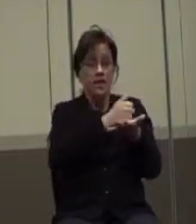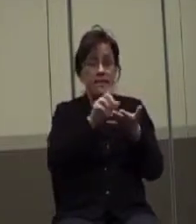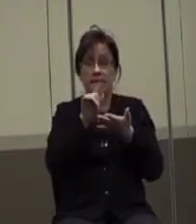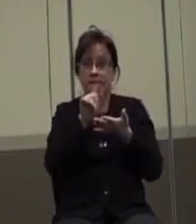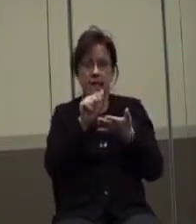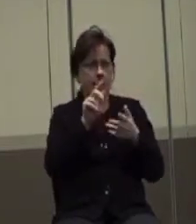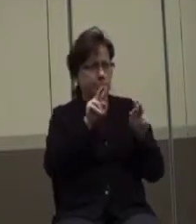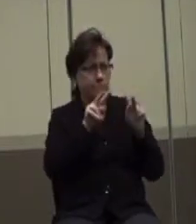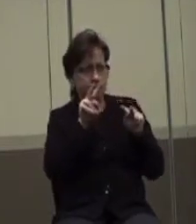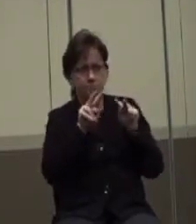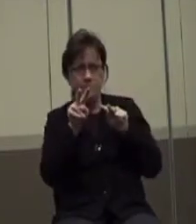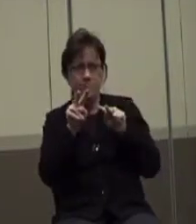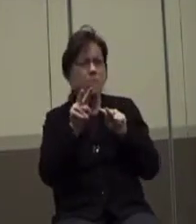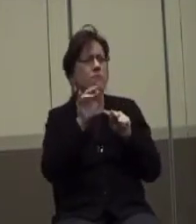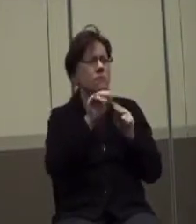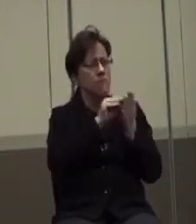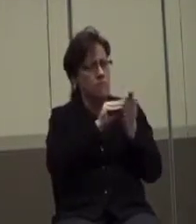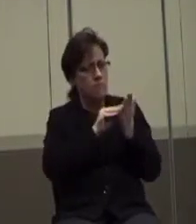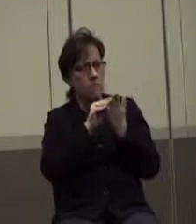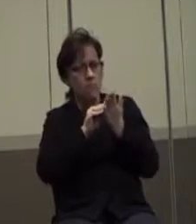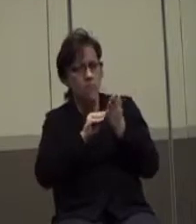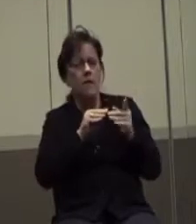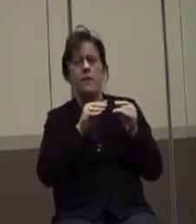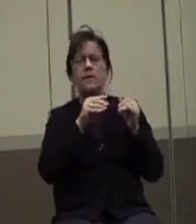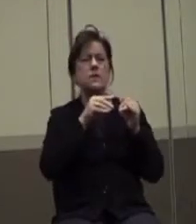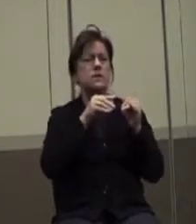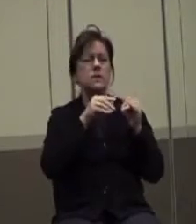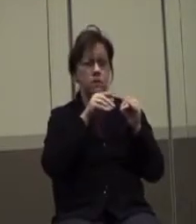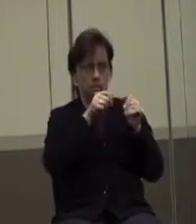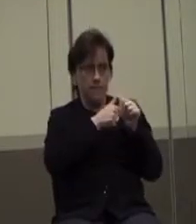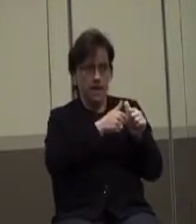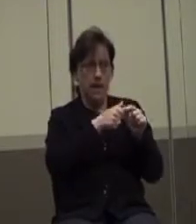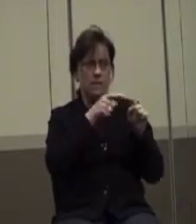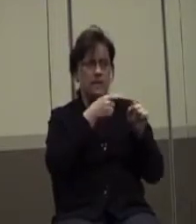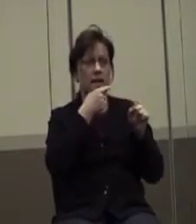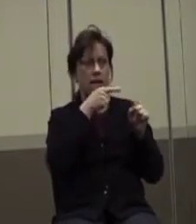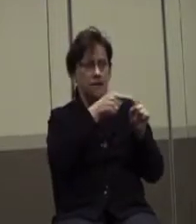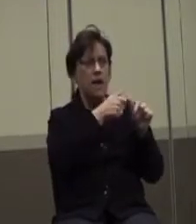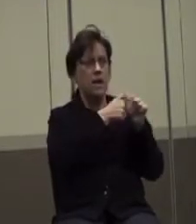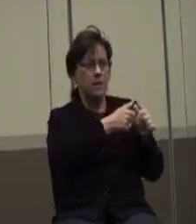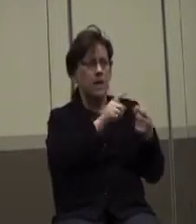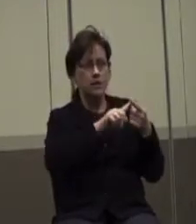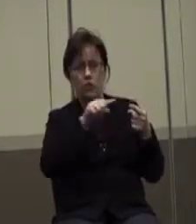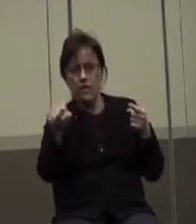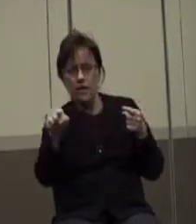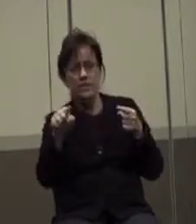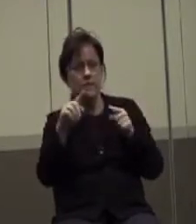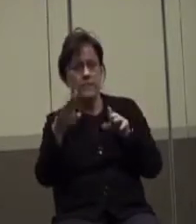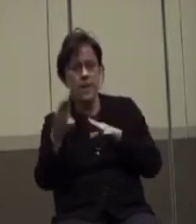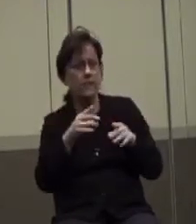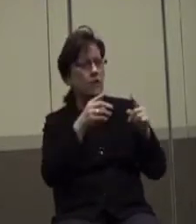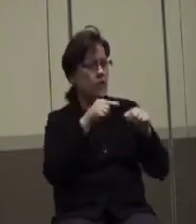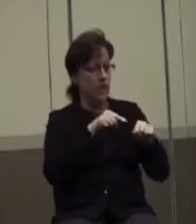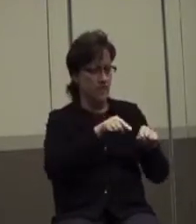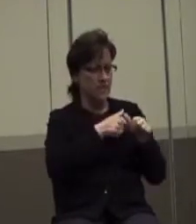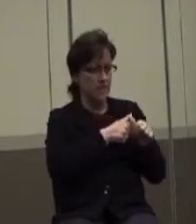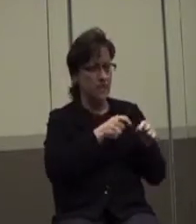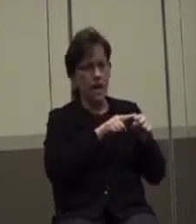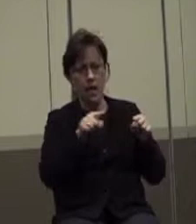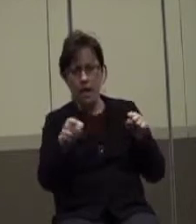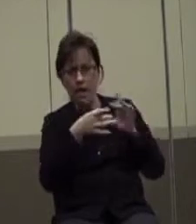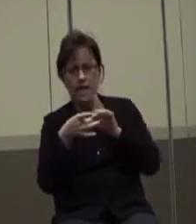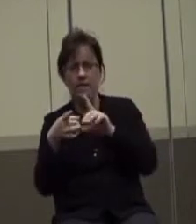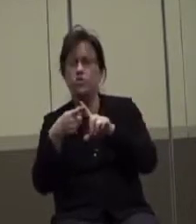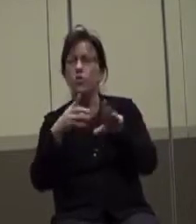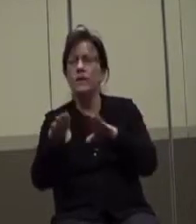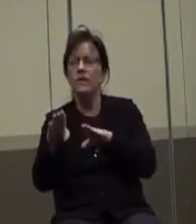and oftentimes I won't only just mark that she complied, I'll put a line and say, this was to this behavior, this was to this behavior. My experience is that for a